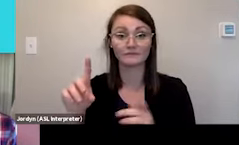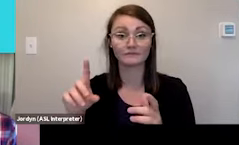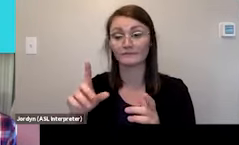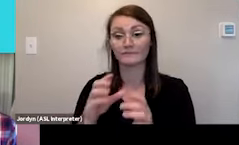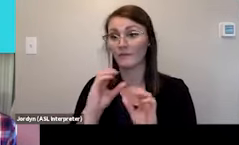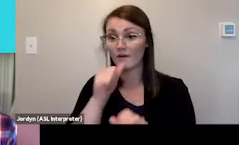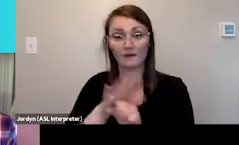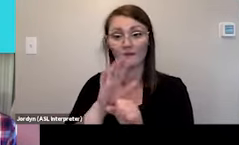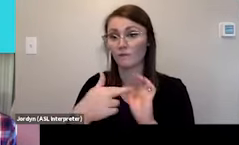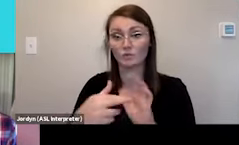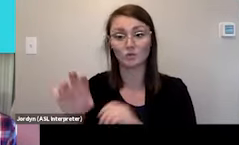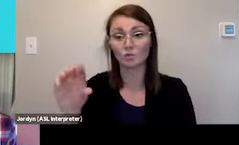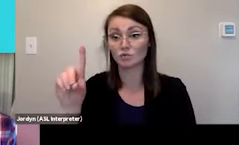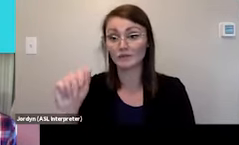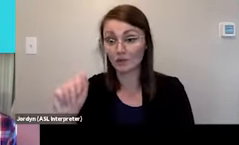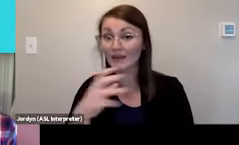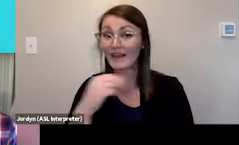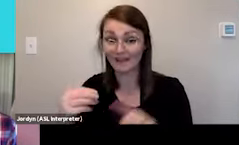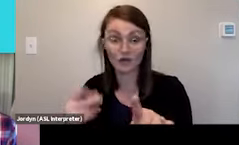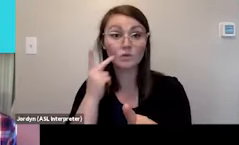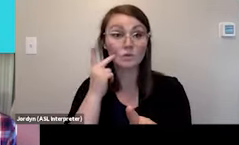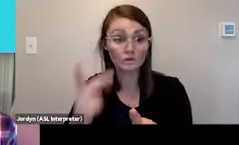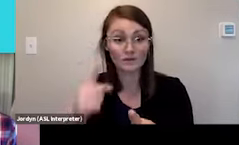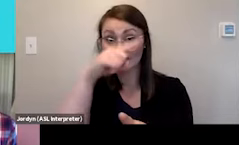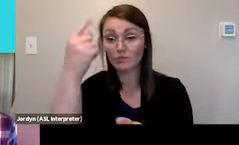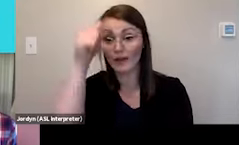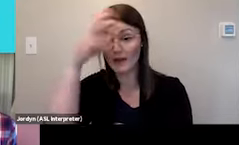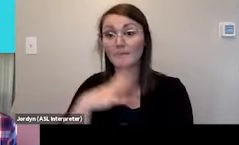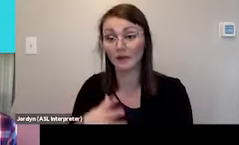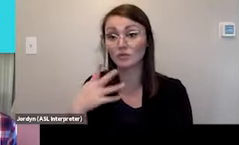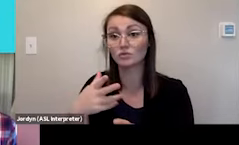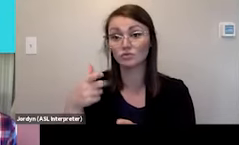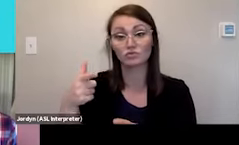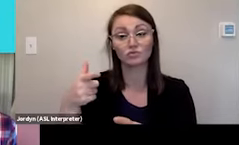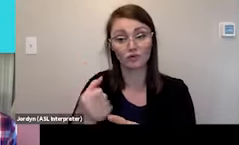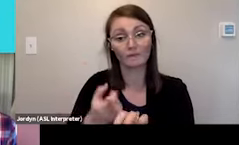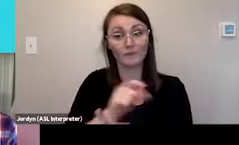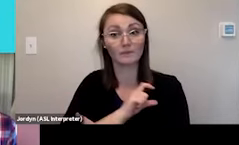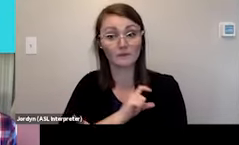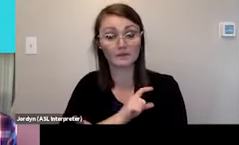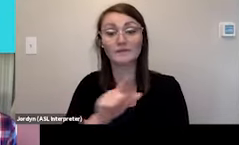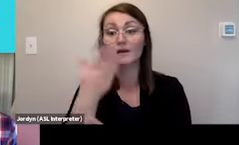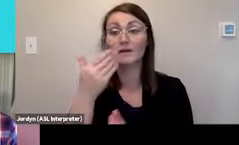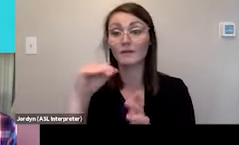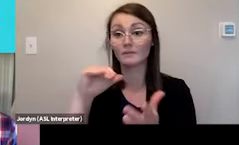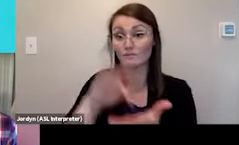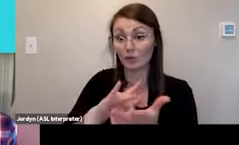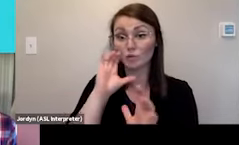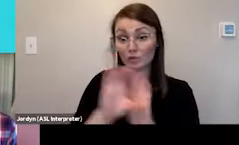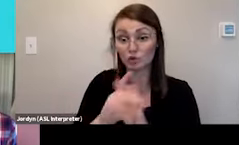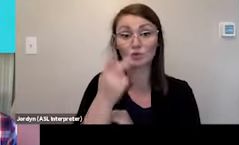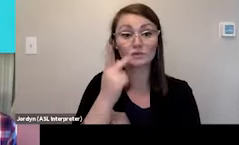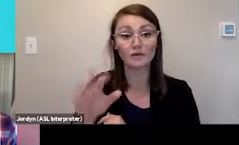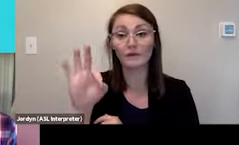who was shot by the police in 2016. In the middle, you see Freddie Gray, a young man